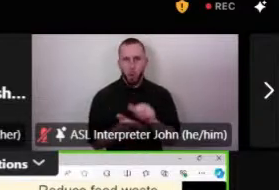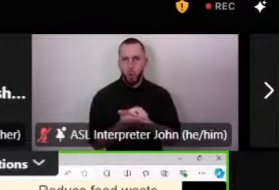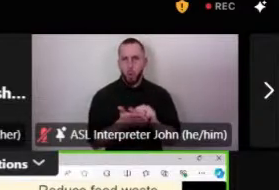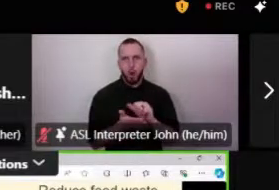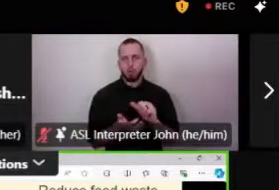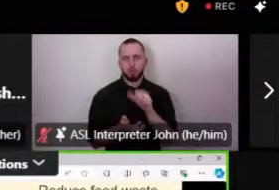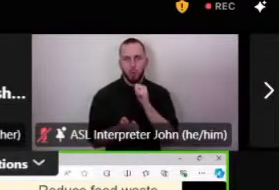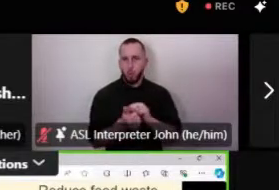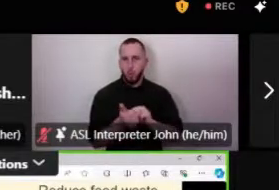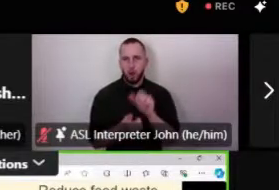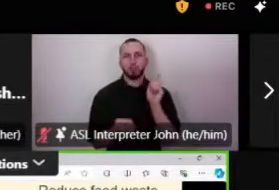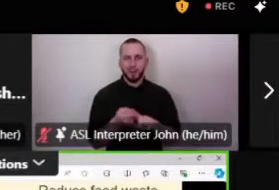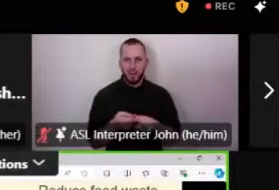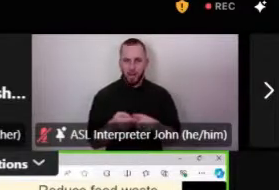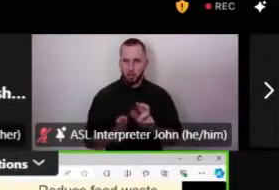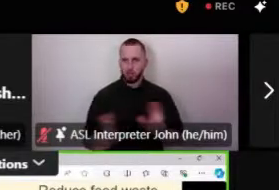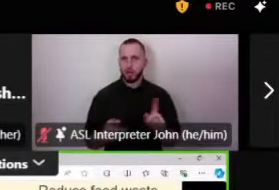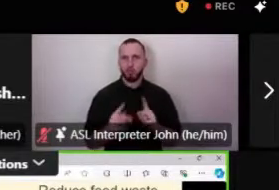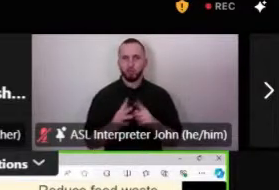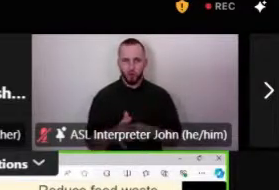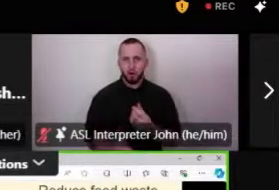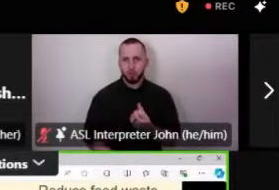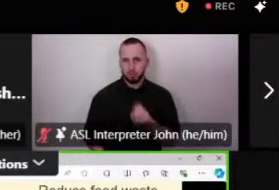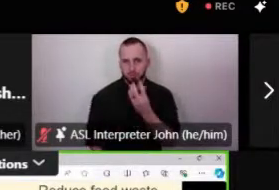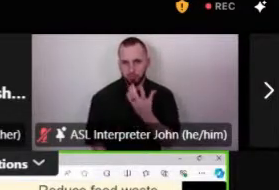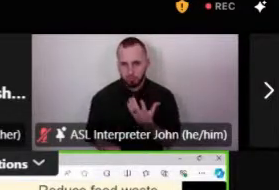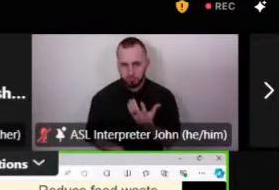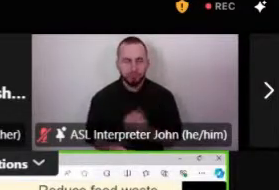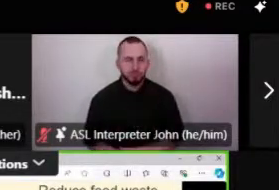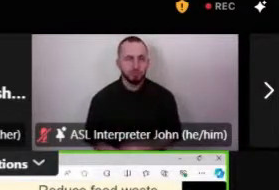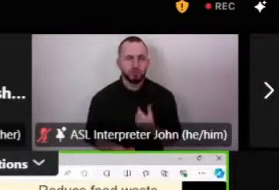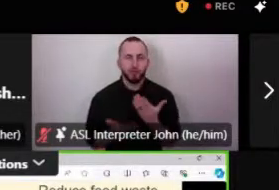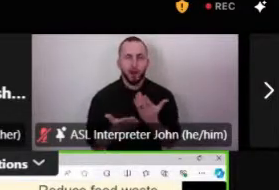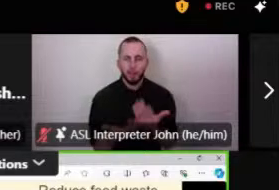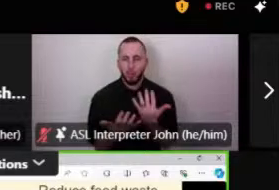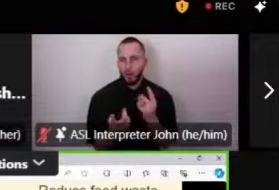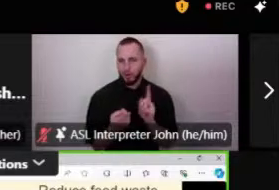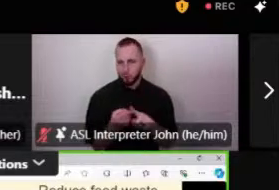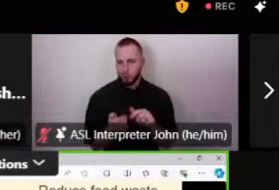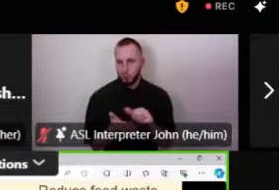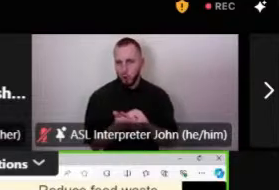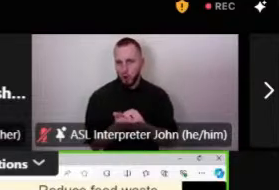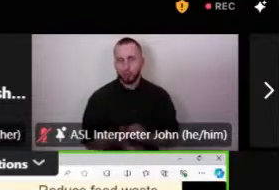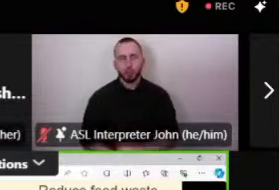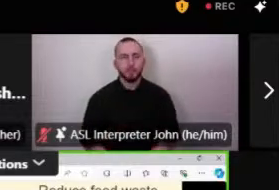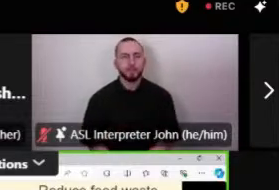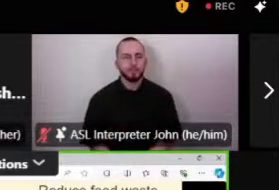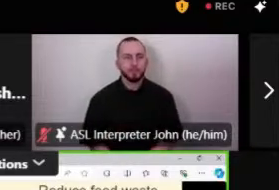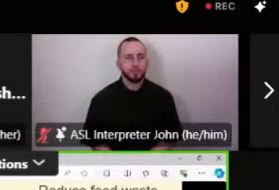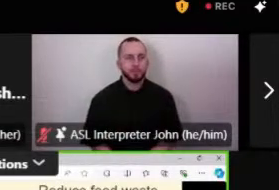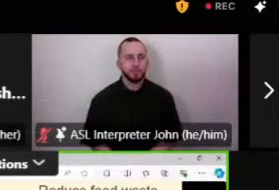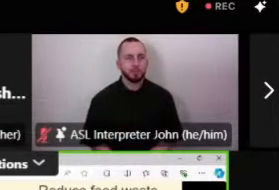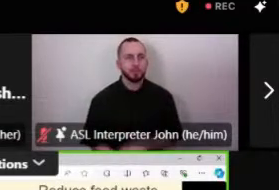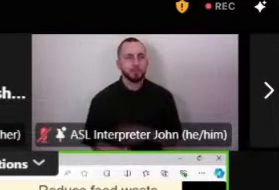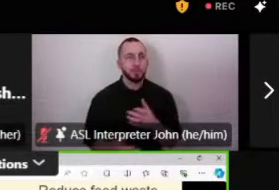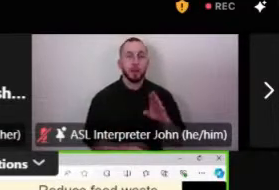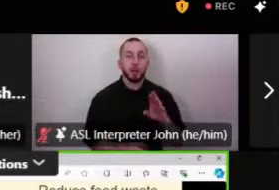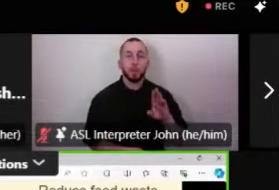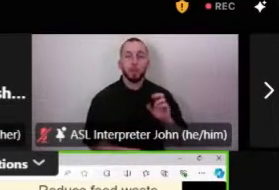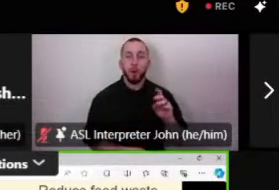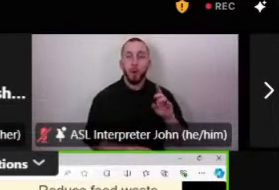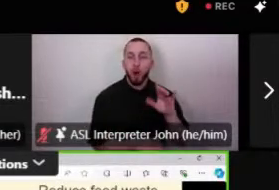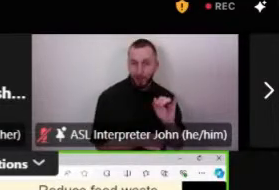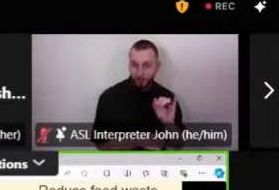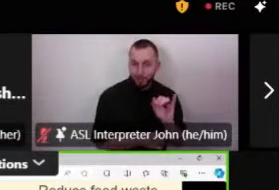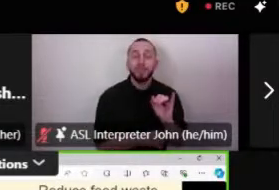in, you're ready to start snacking on them, that's what we'd recommend. And then when it comes to broccoli, this can also